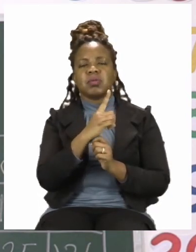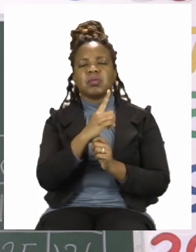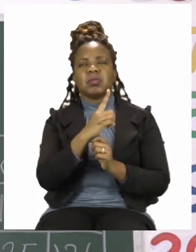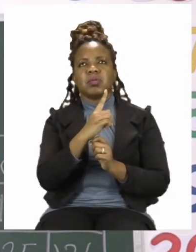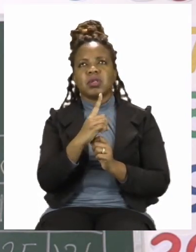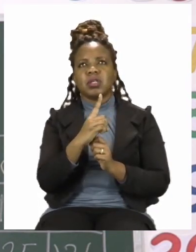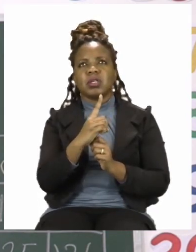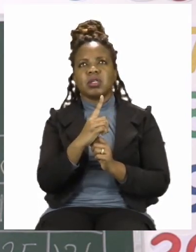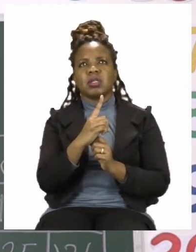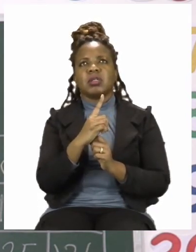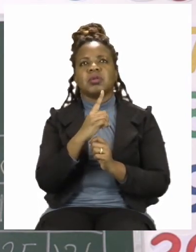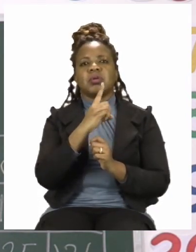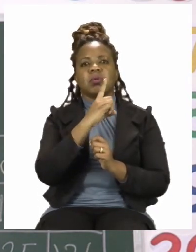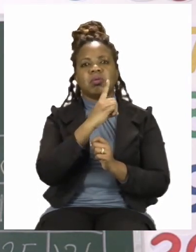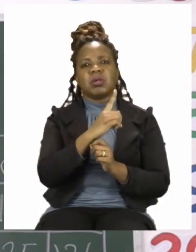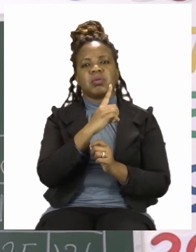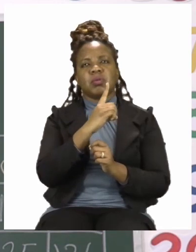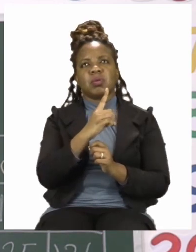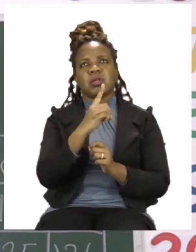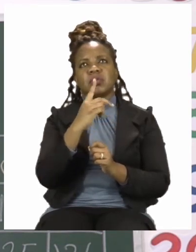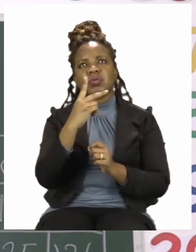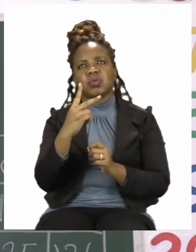middle of the two numbers